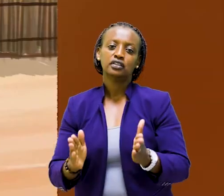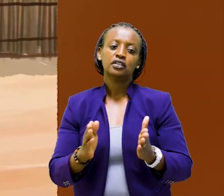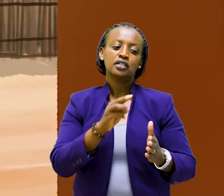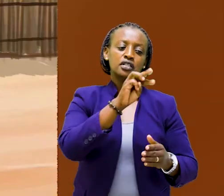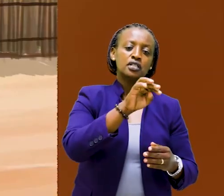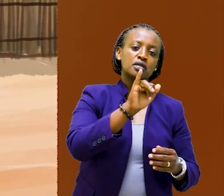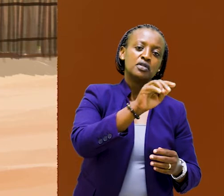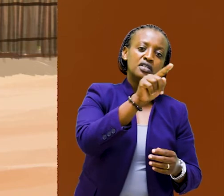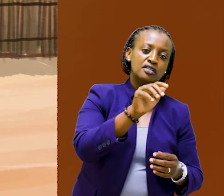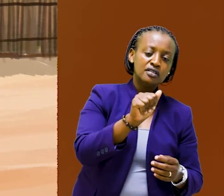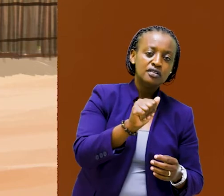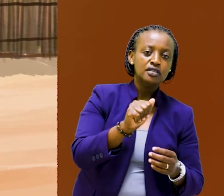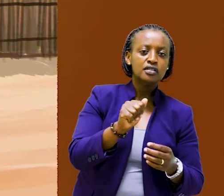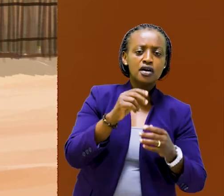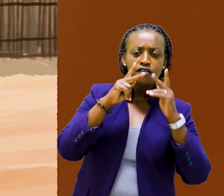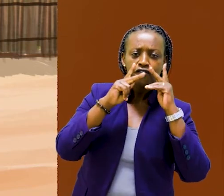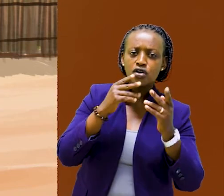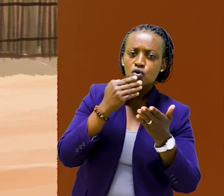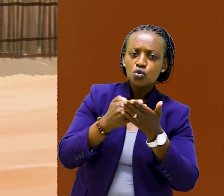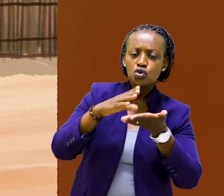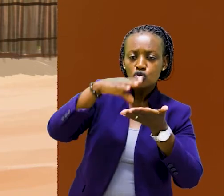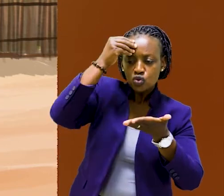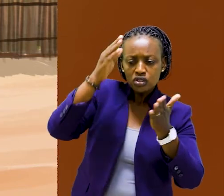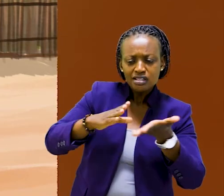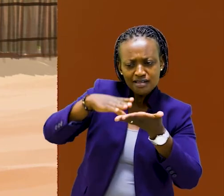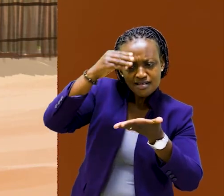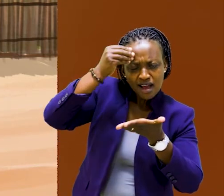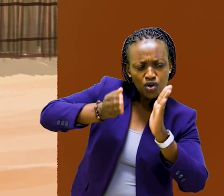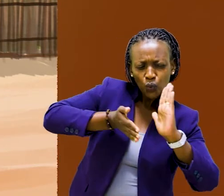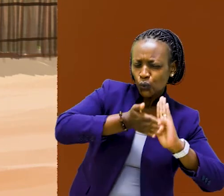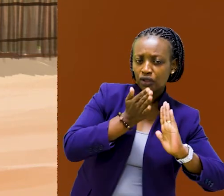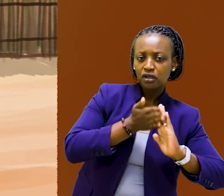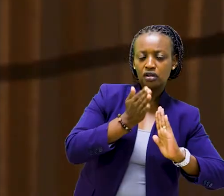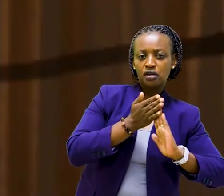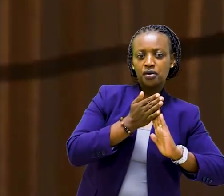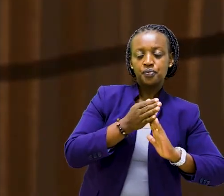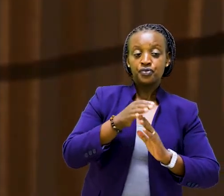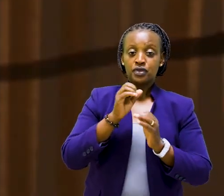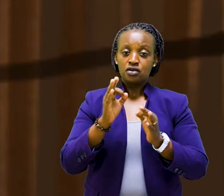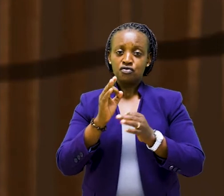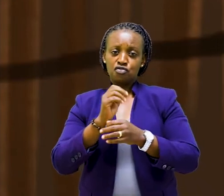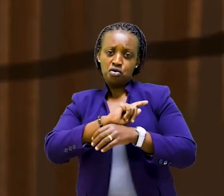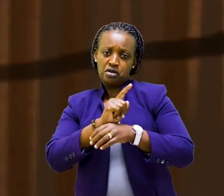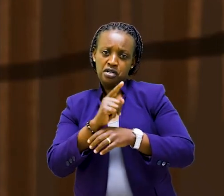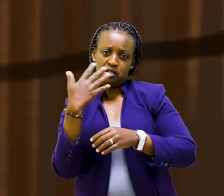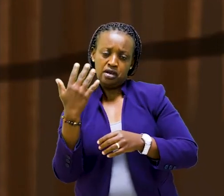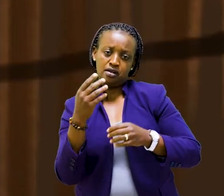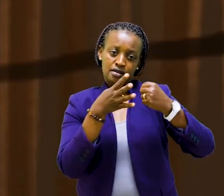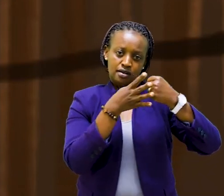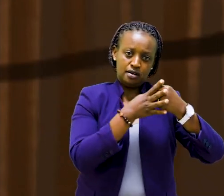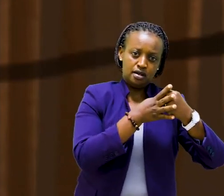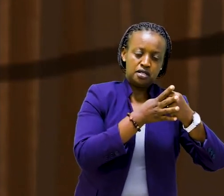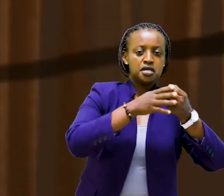And Mwiza is a very good student. She learns very quickly. When the minute hand is at